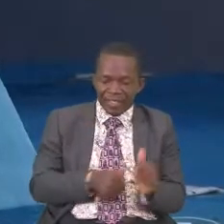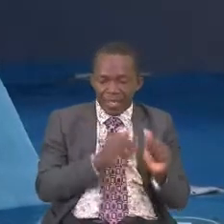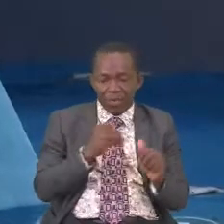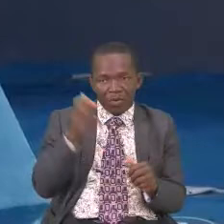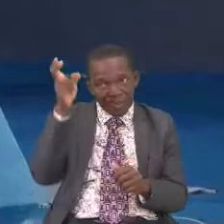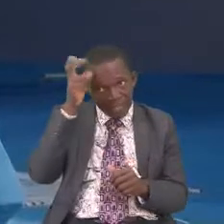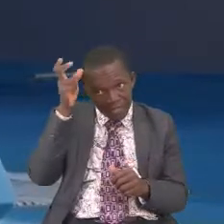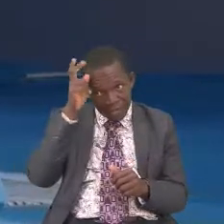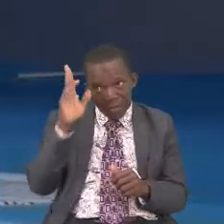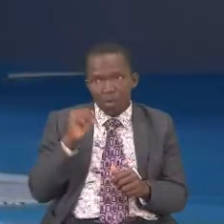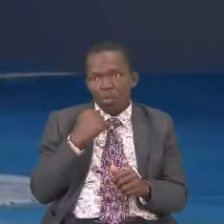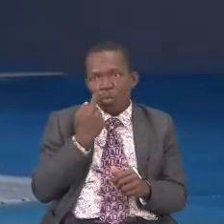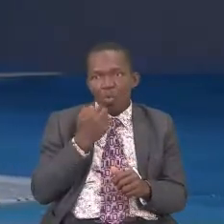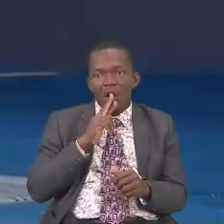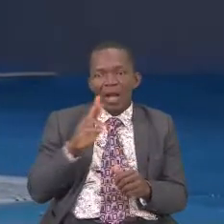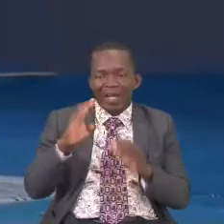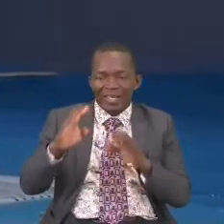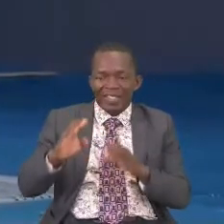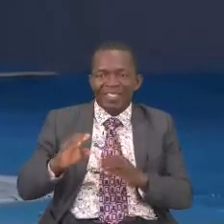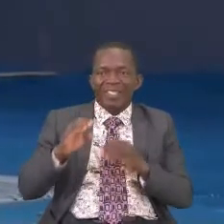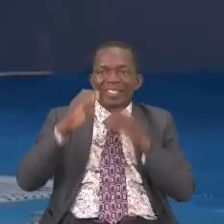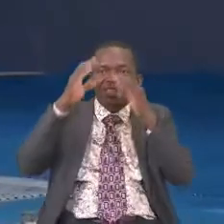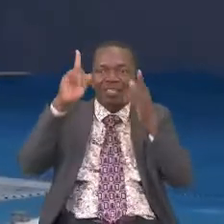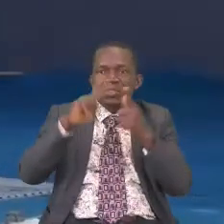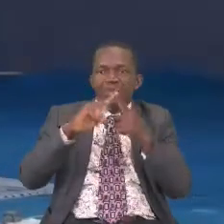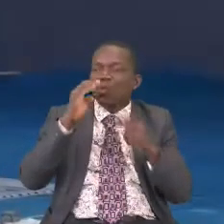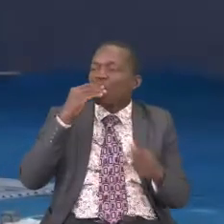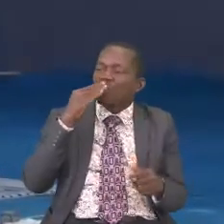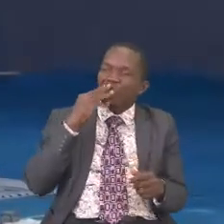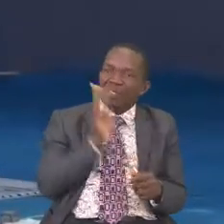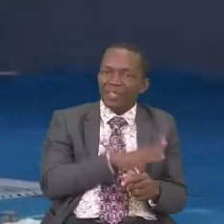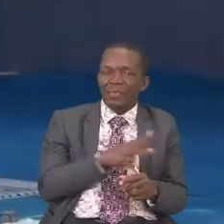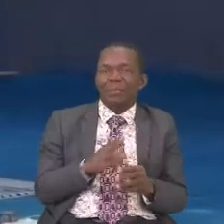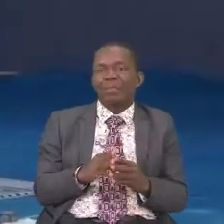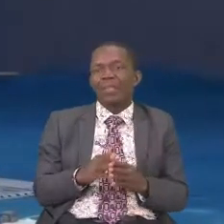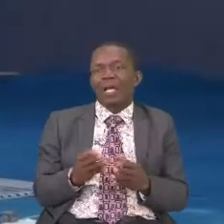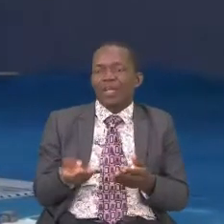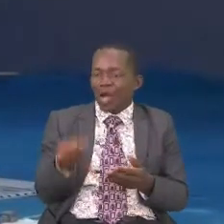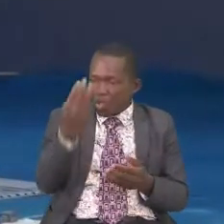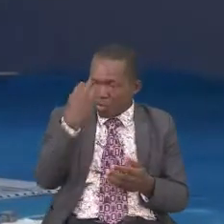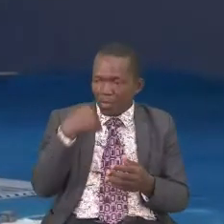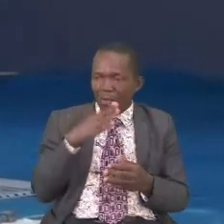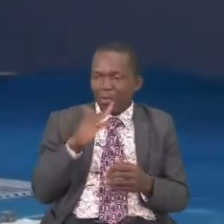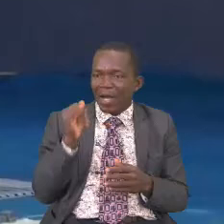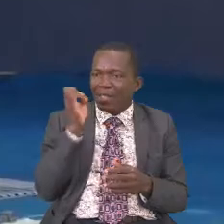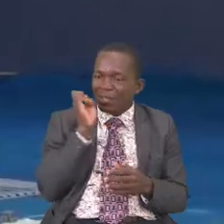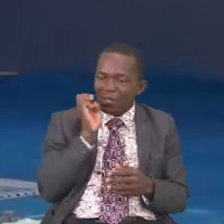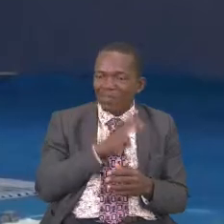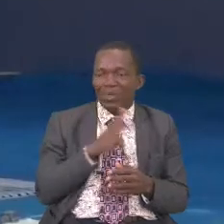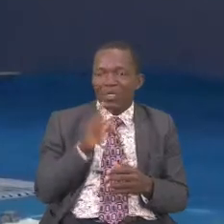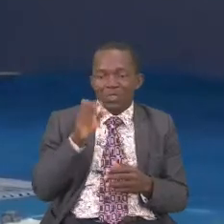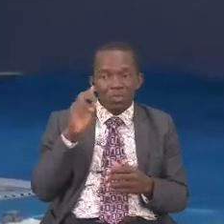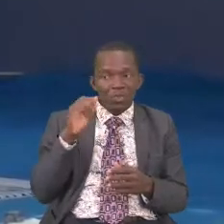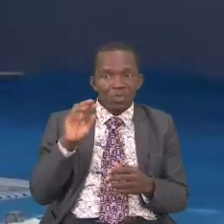are dedicated to evil and they are swallowed up of evil, you used to fear them. But